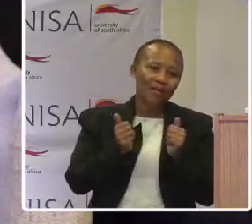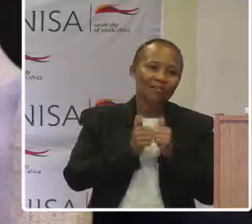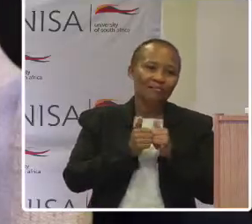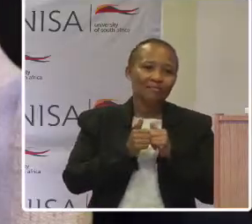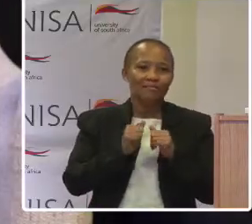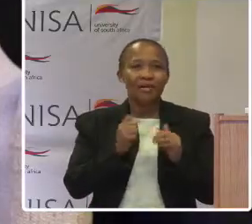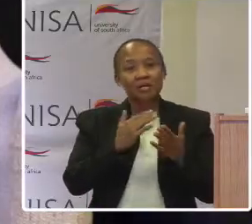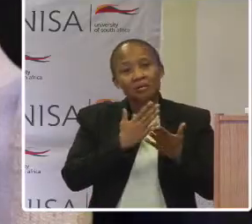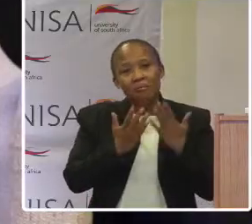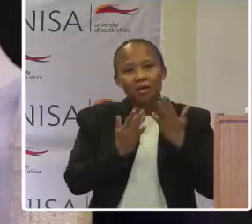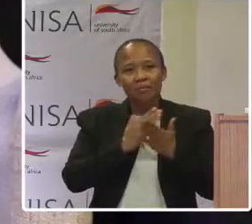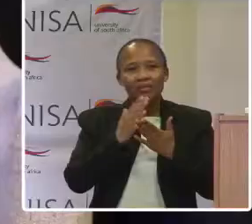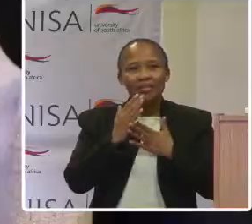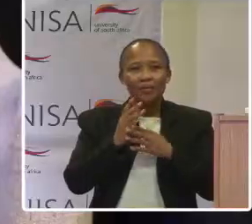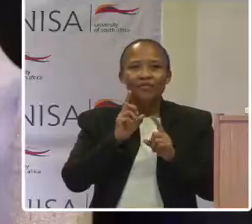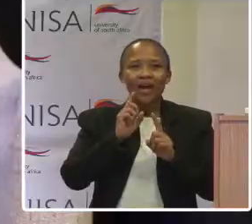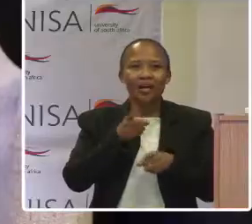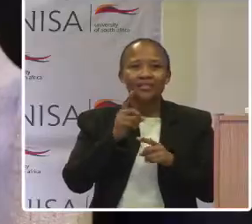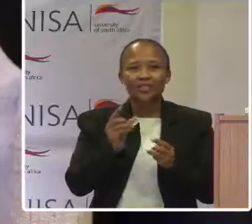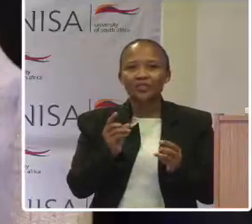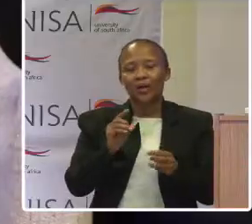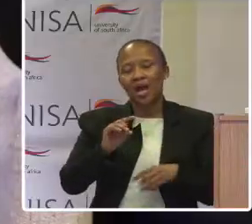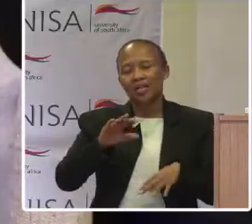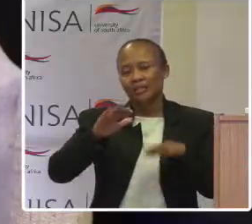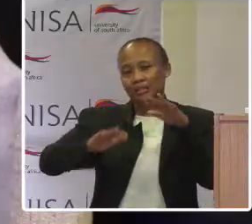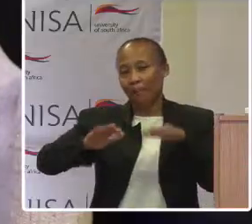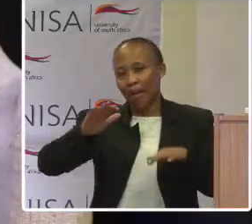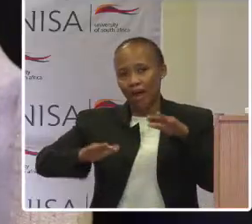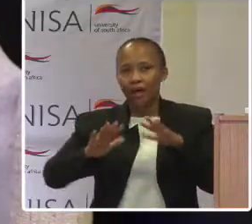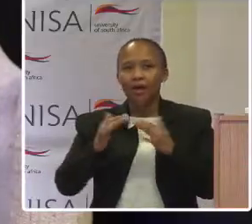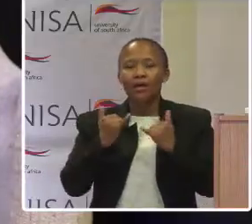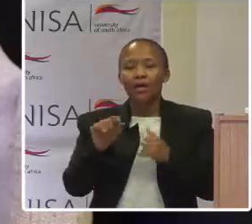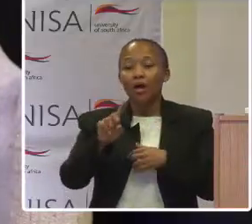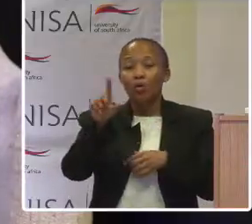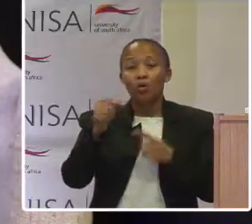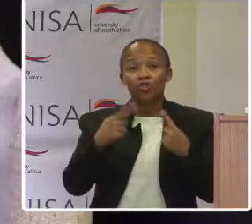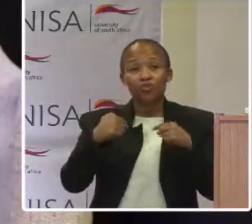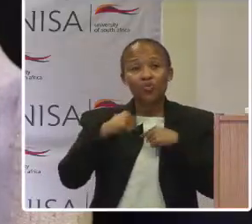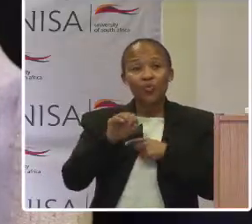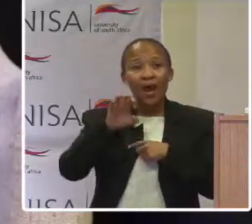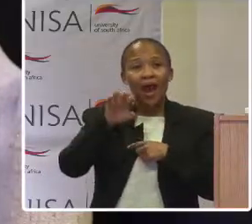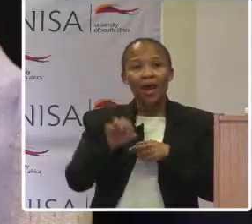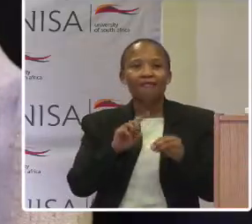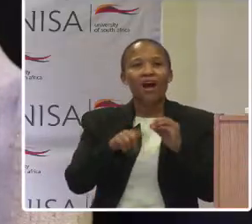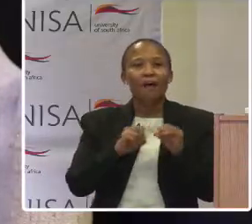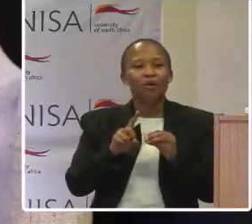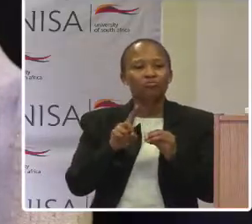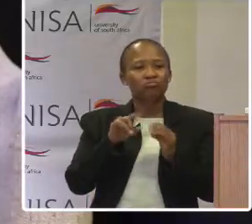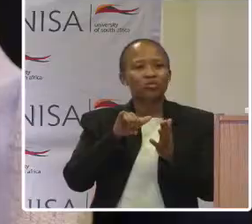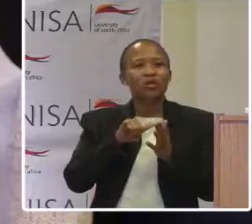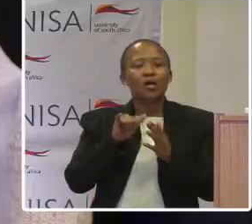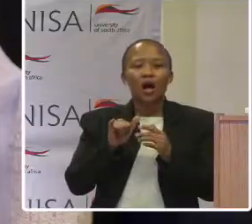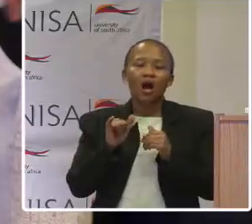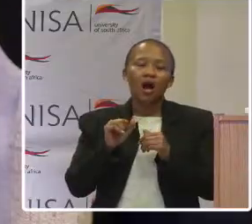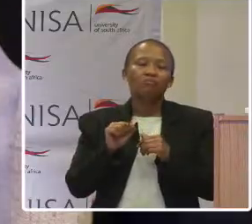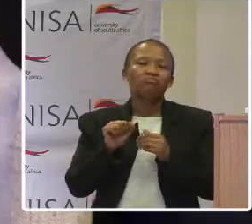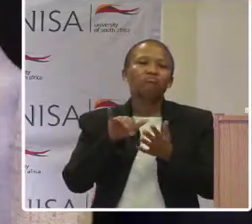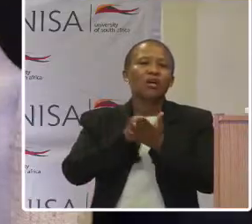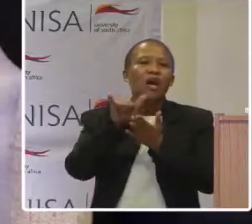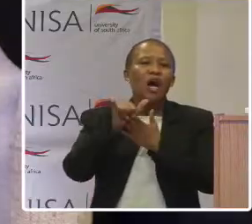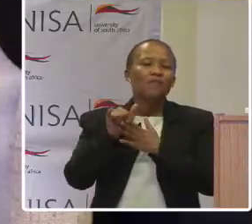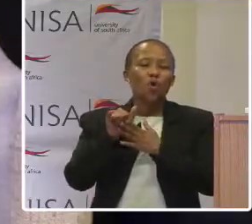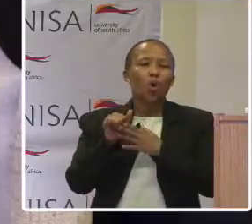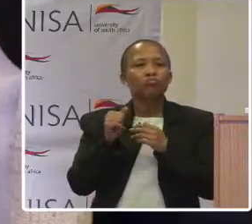the answers will be similar. All right. So the question you had about these pilots who are at home who are not meeting the